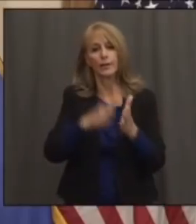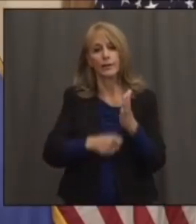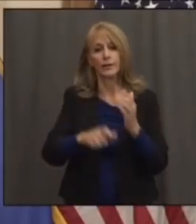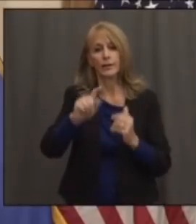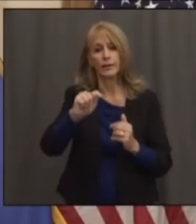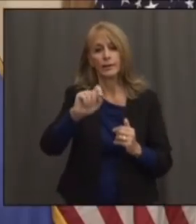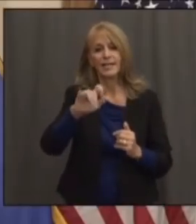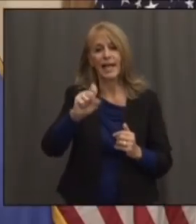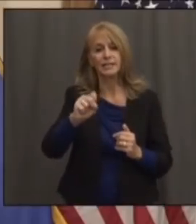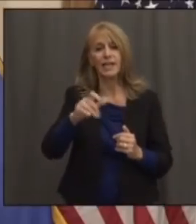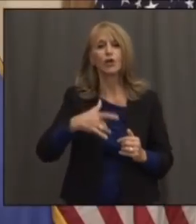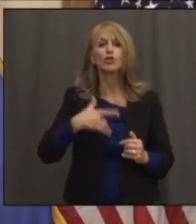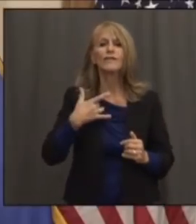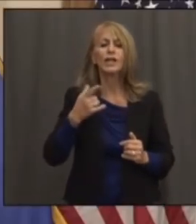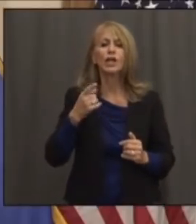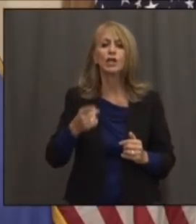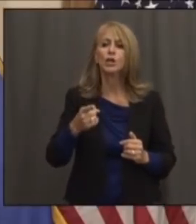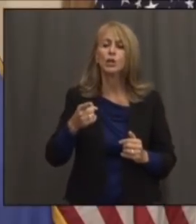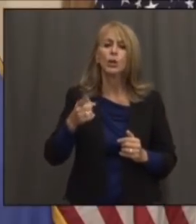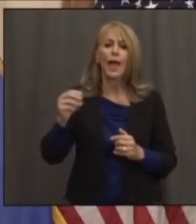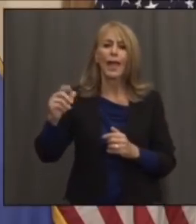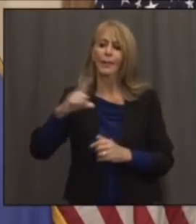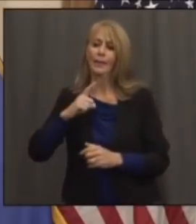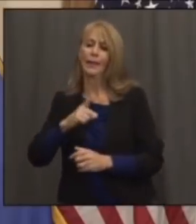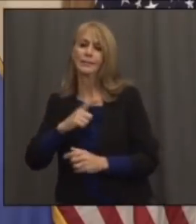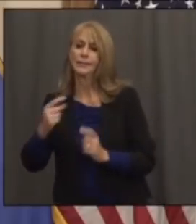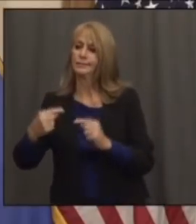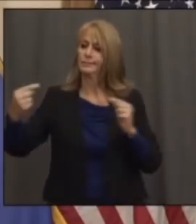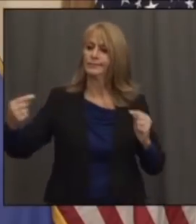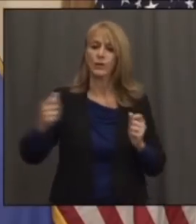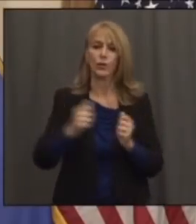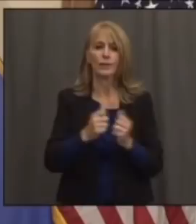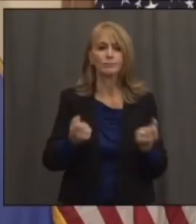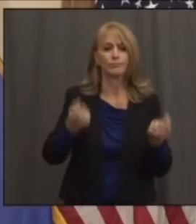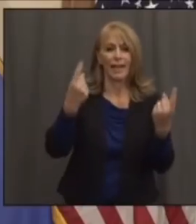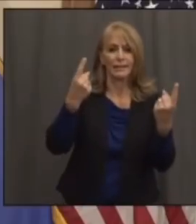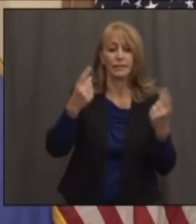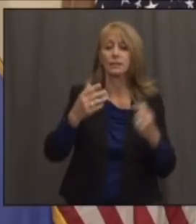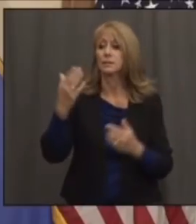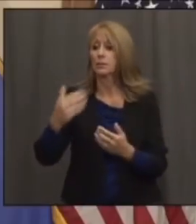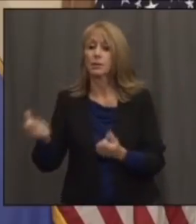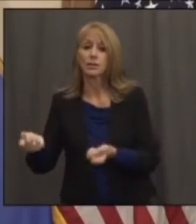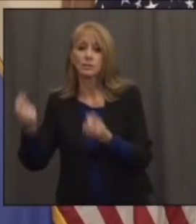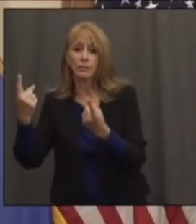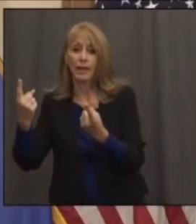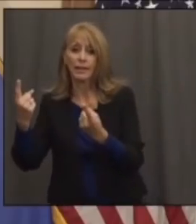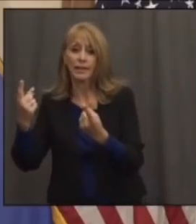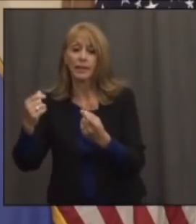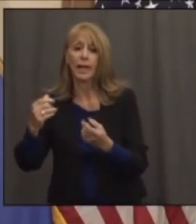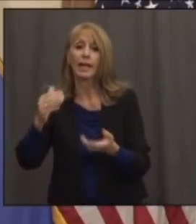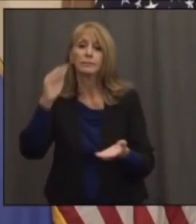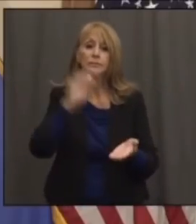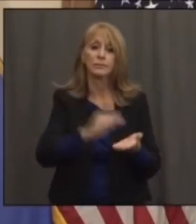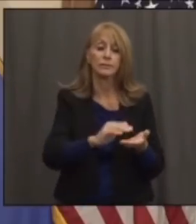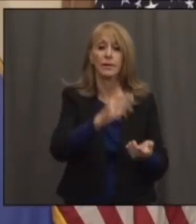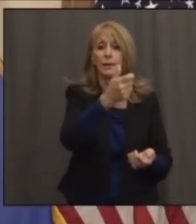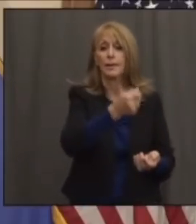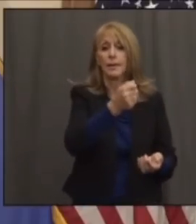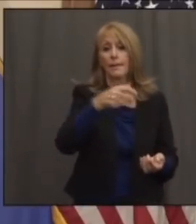legislature differ on spending? Are there legislators who want to spend more on paying down pension obligations, for